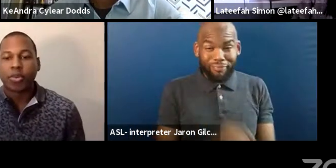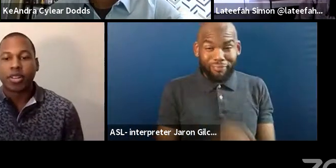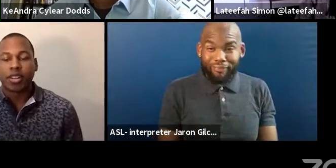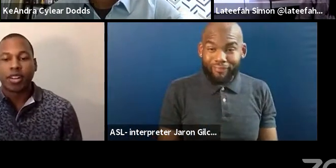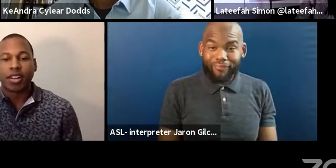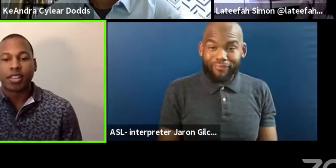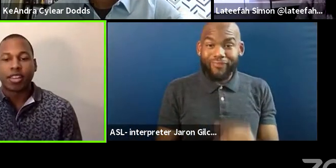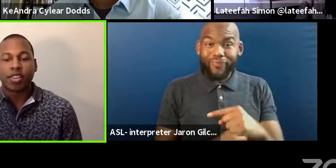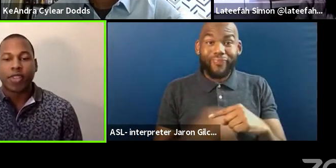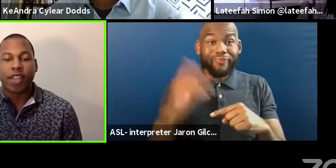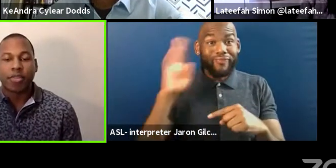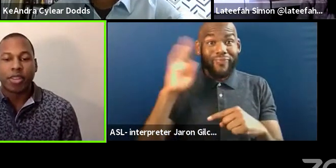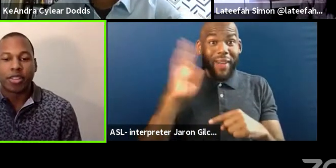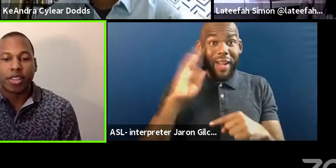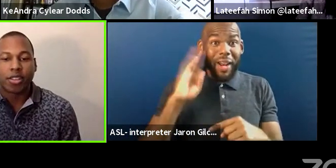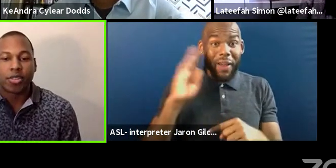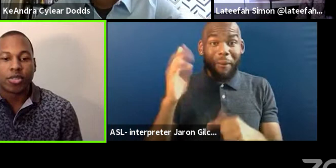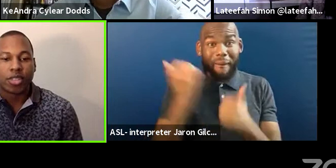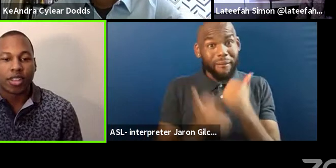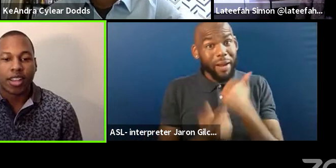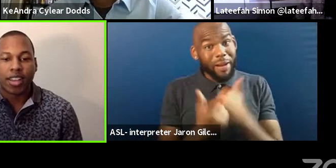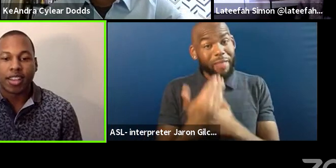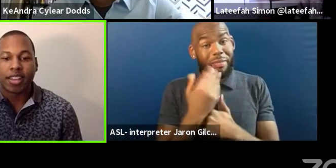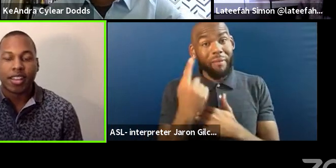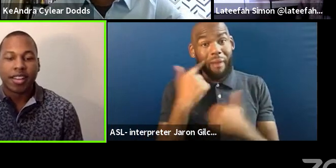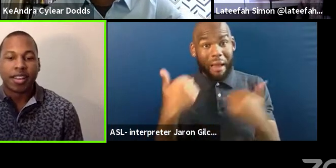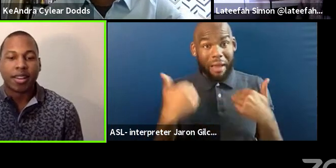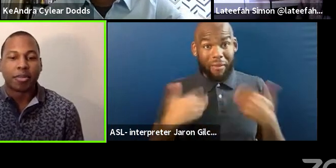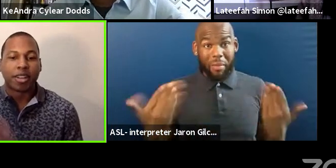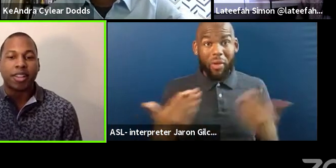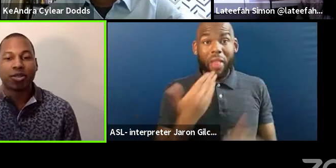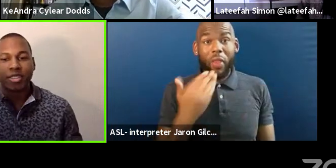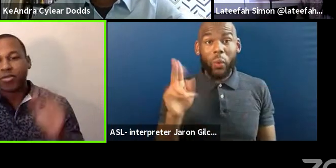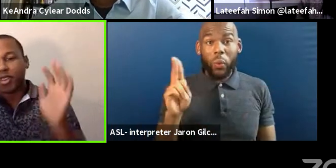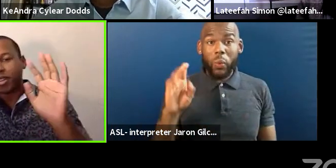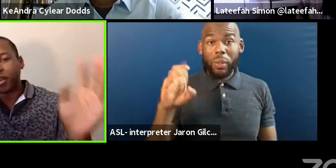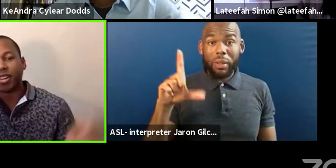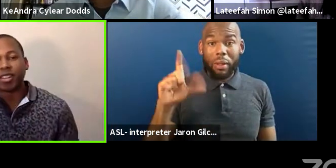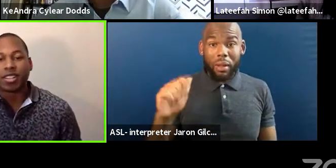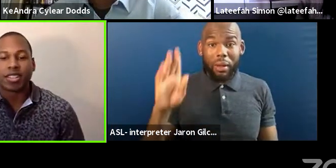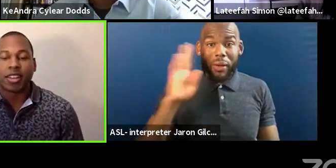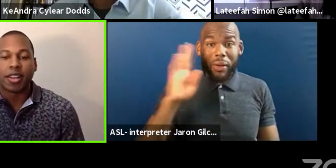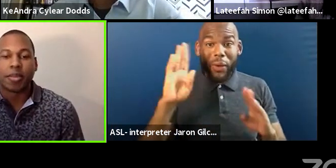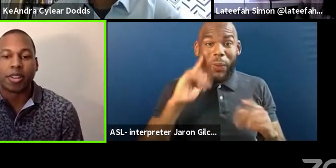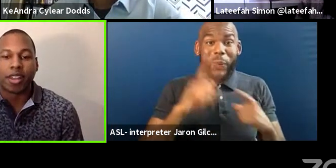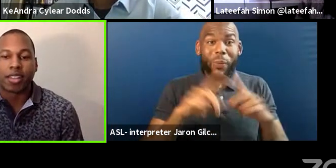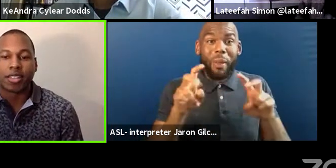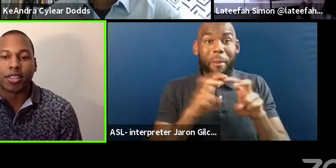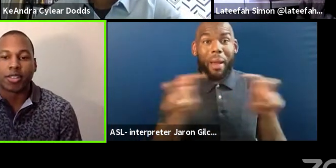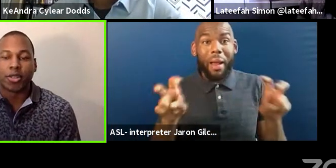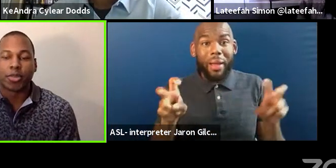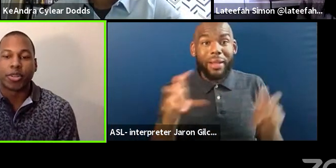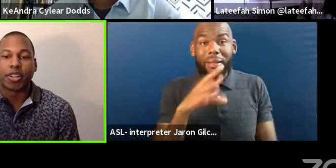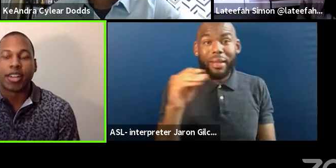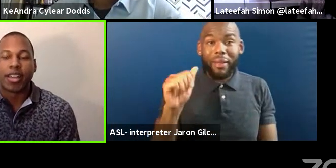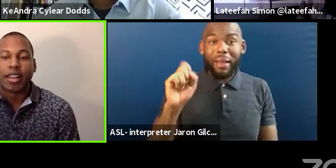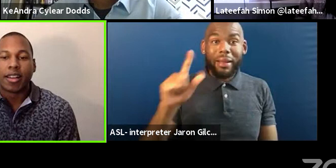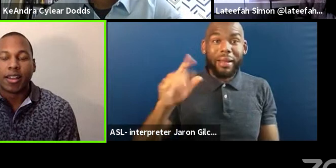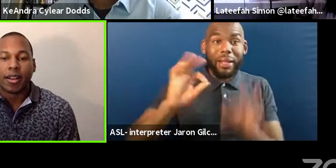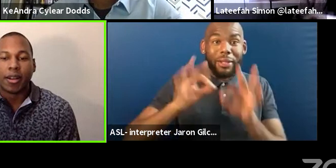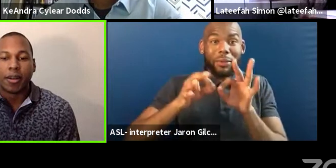Hi, everyone. Thank you for having me here. Thank you, UCLA. Hello to the fellow panelists and our ASL